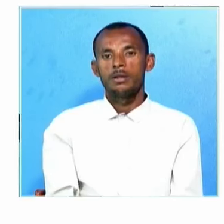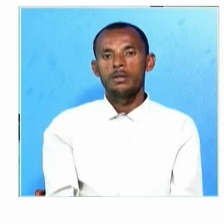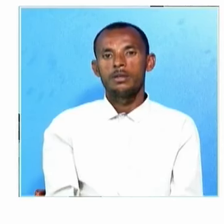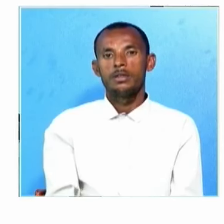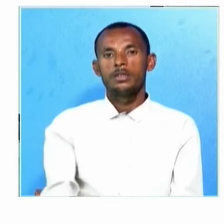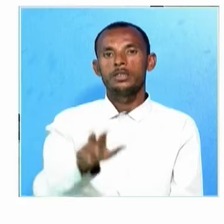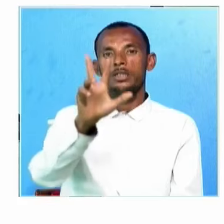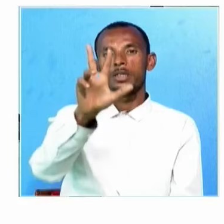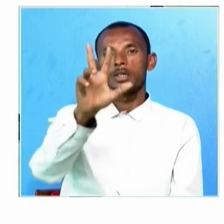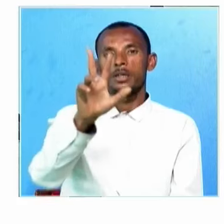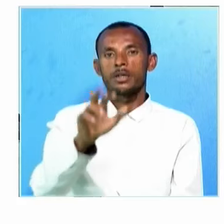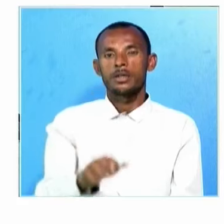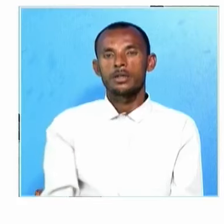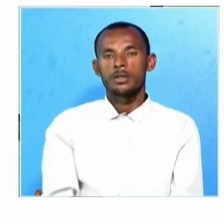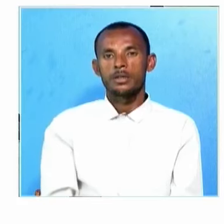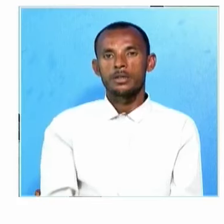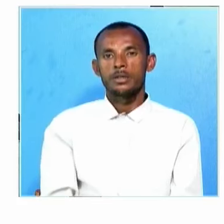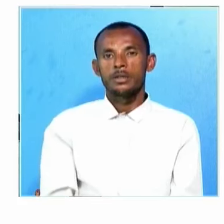3.